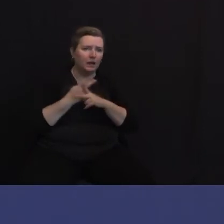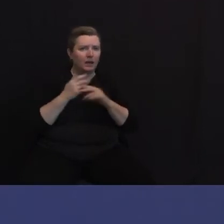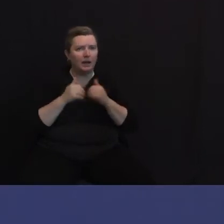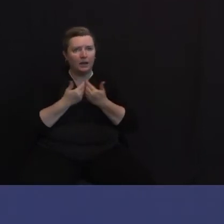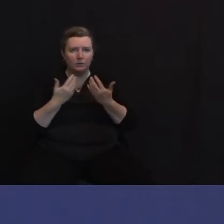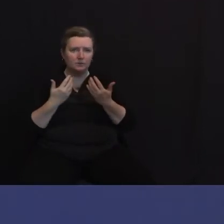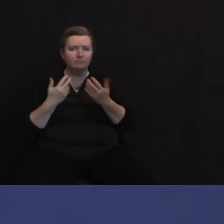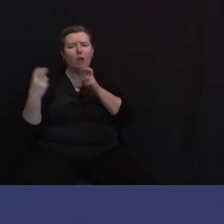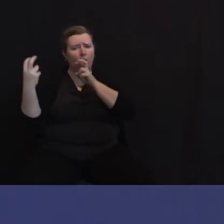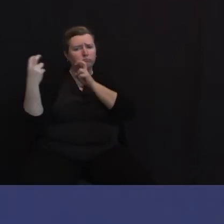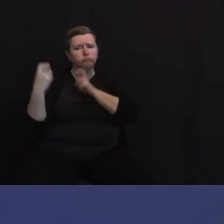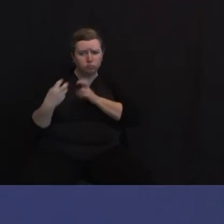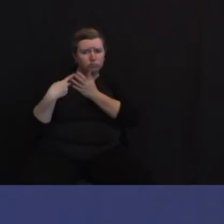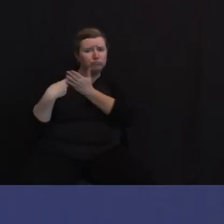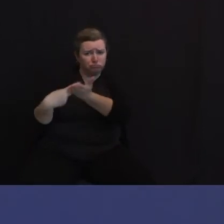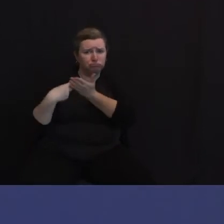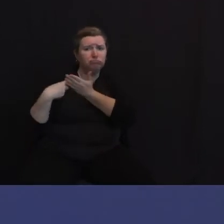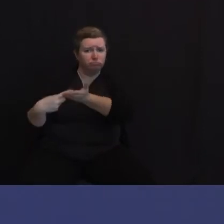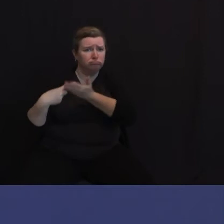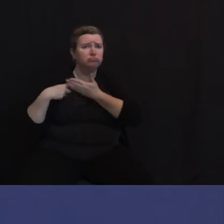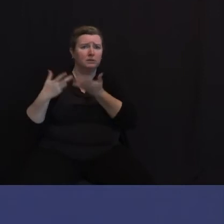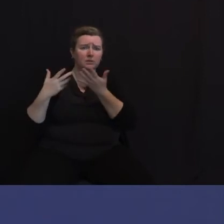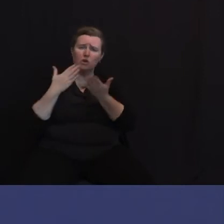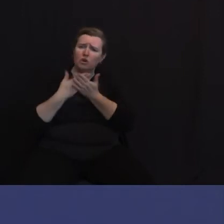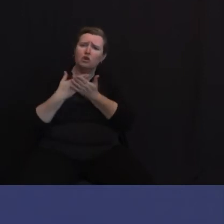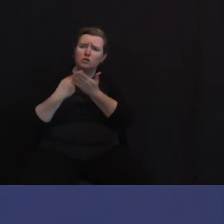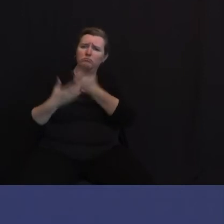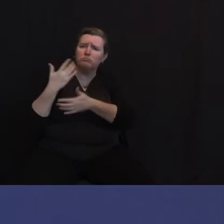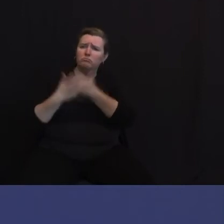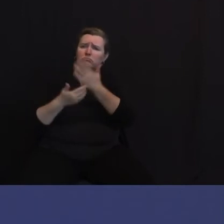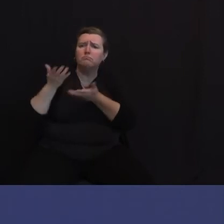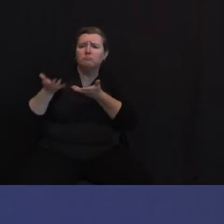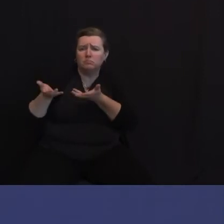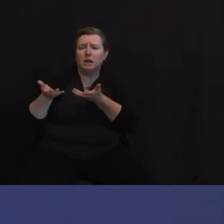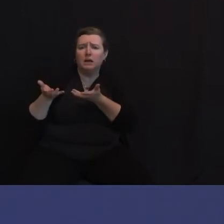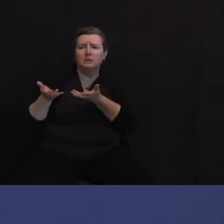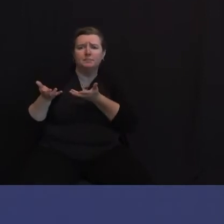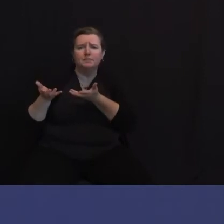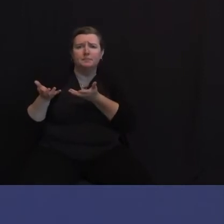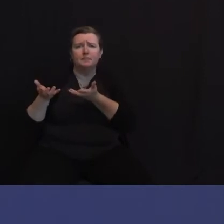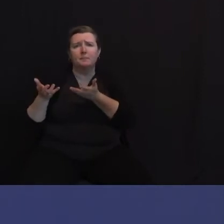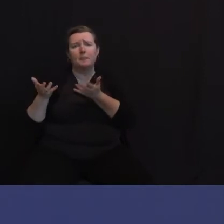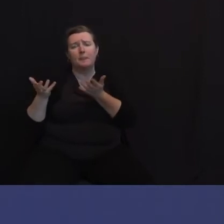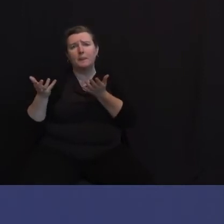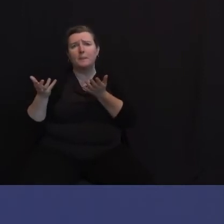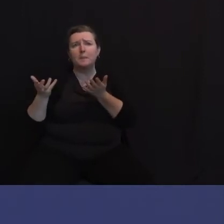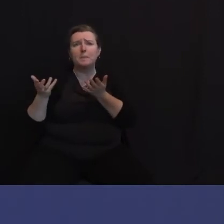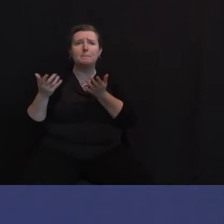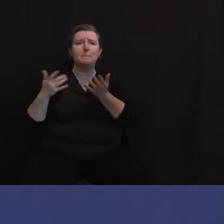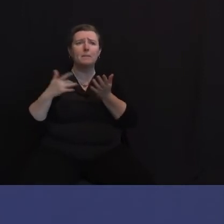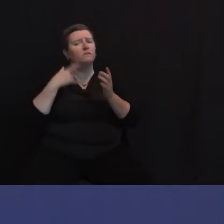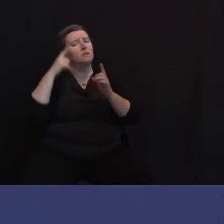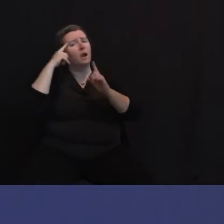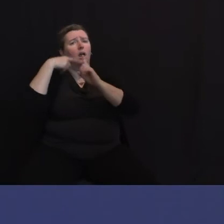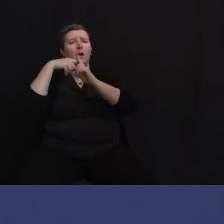forth. We just got to find a way to respect both of those principles. And again, I remain optimistic. Thank you, though. Oh, sorry, one